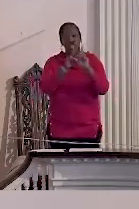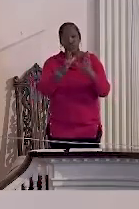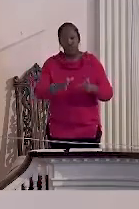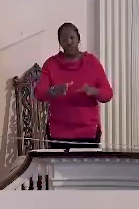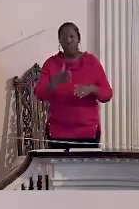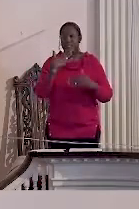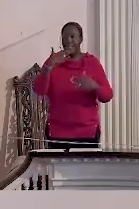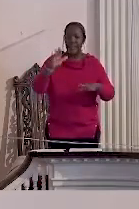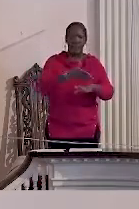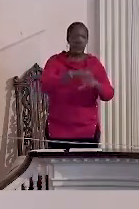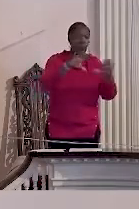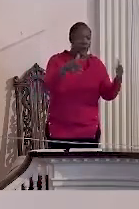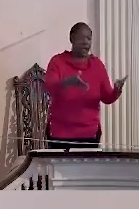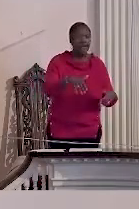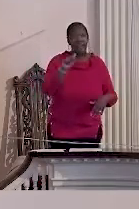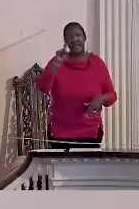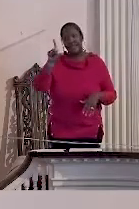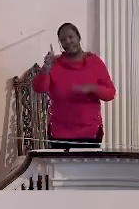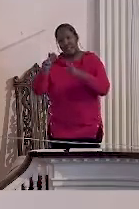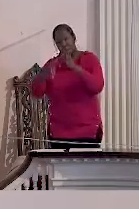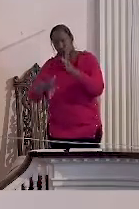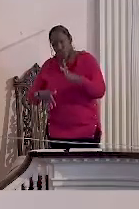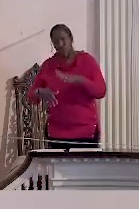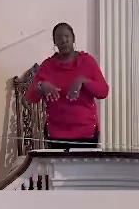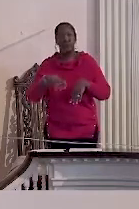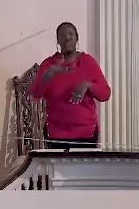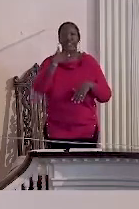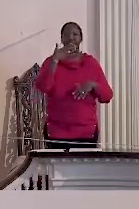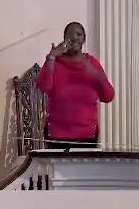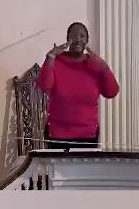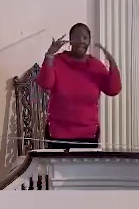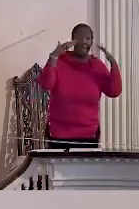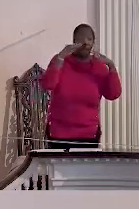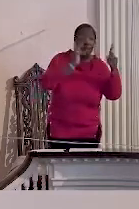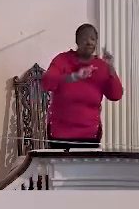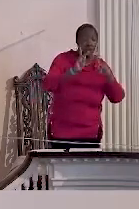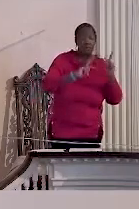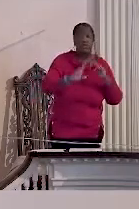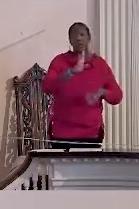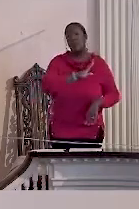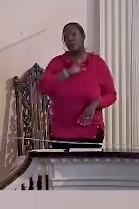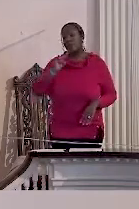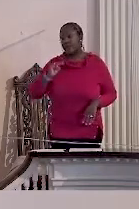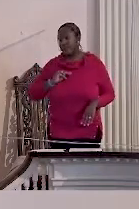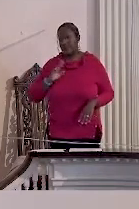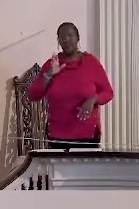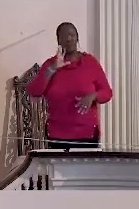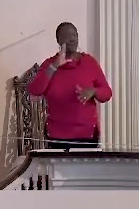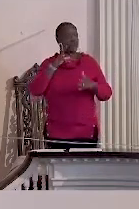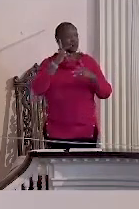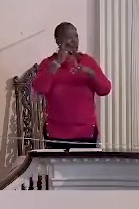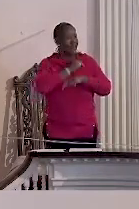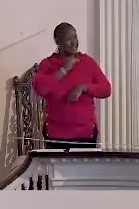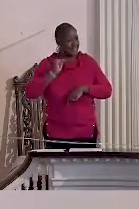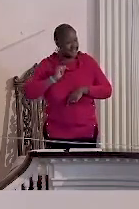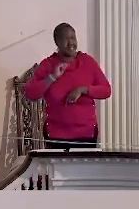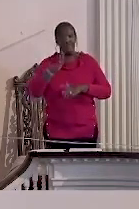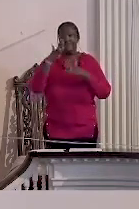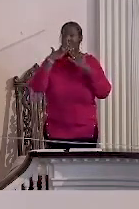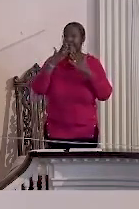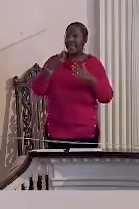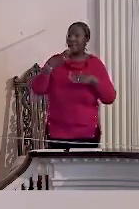Thank you, choirs, ASL interpreters, sound folks, board members, and trustees. Thank you,